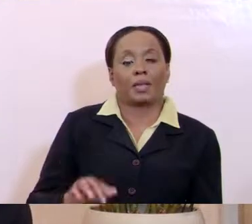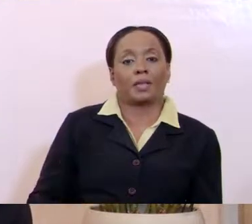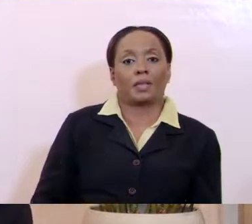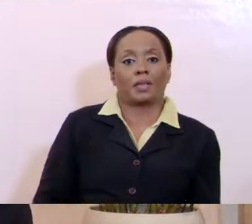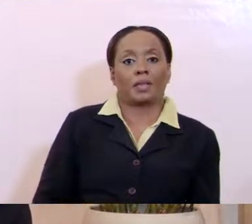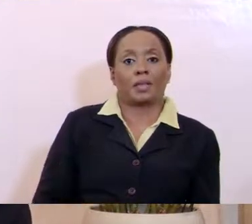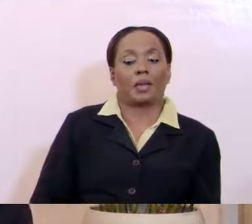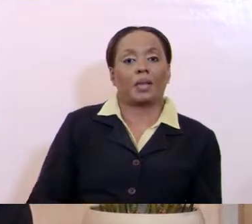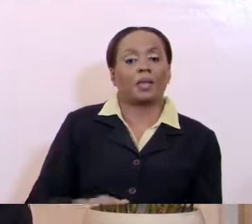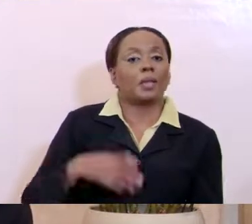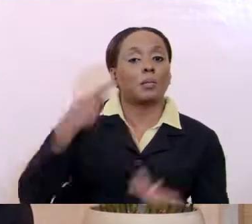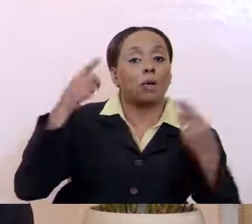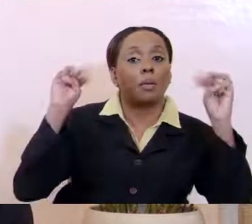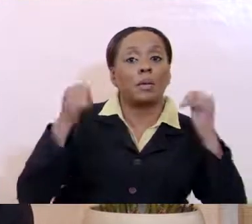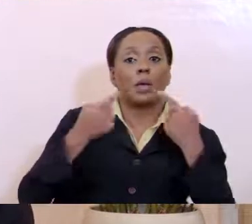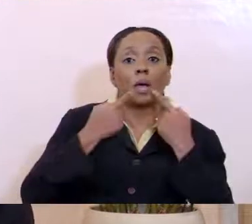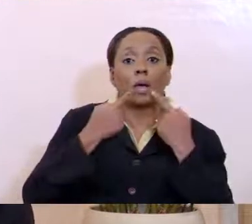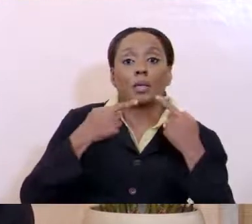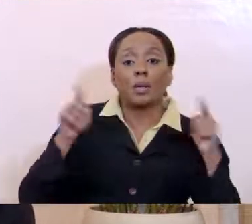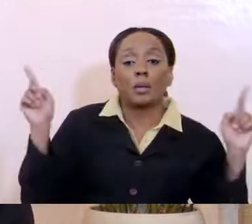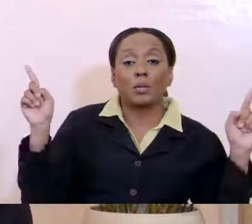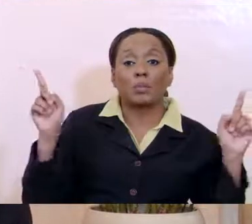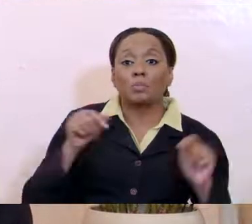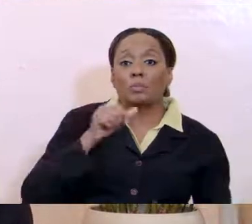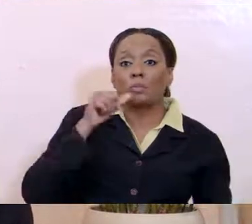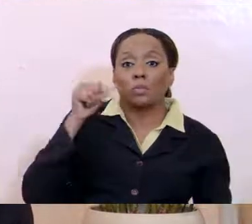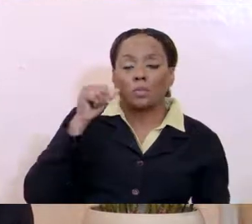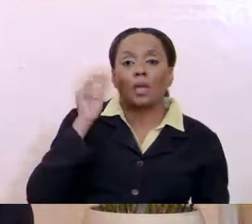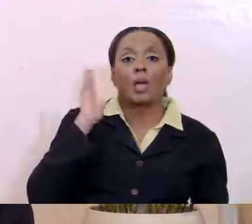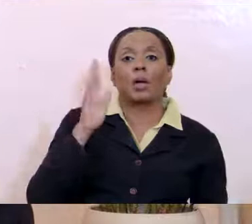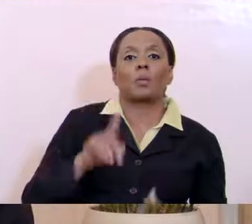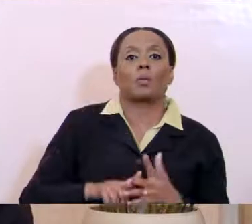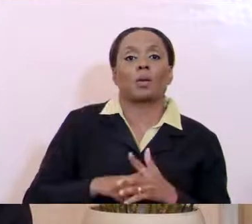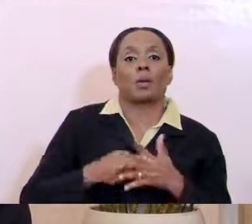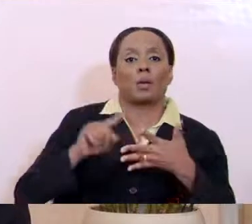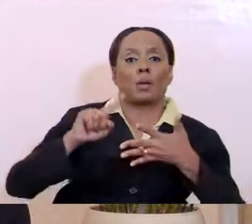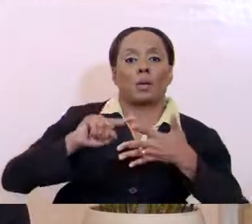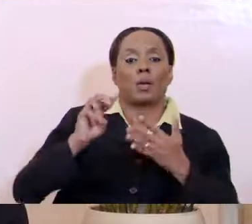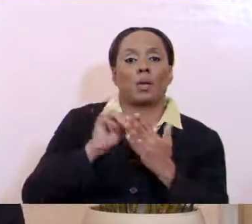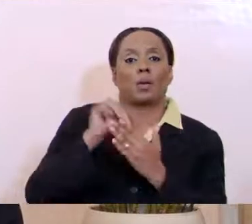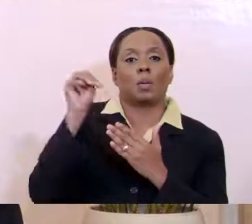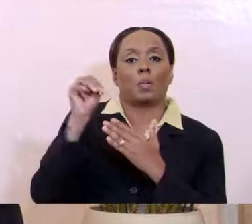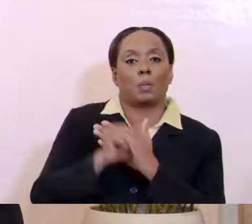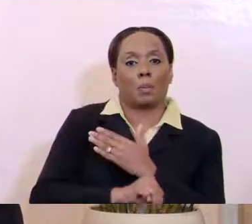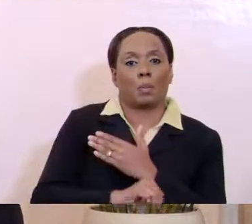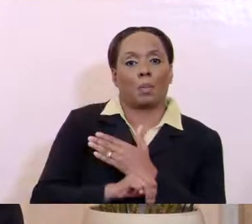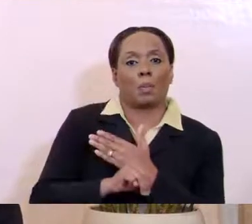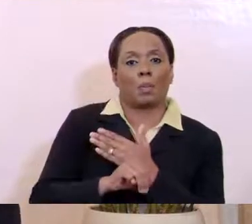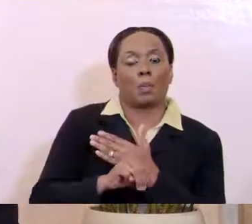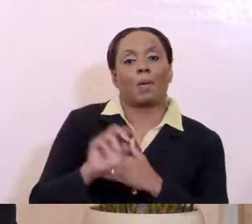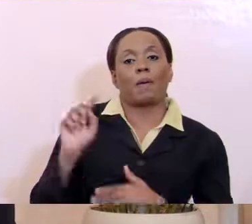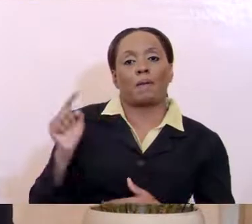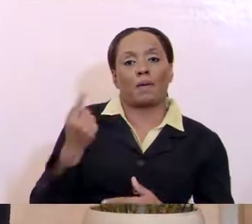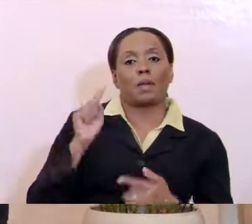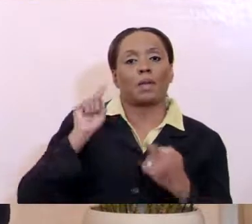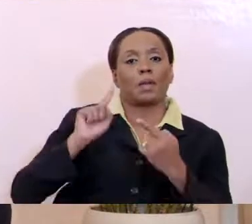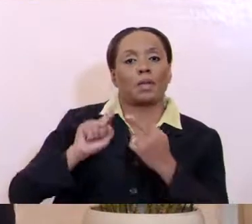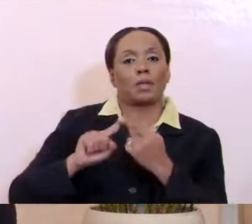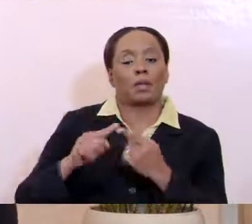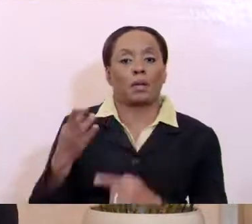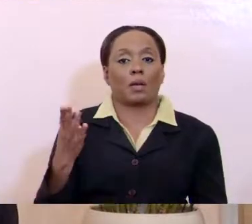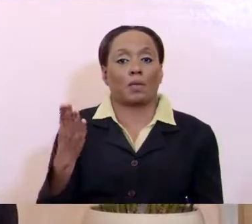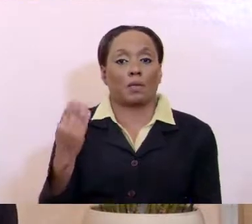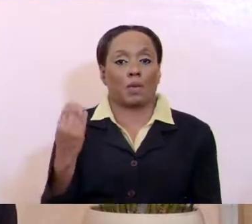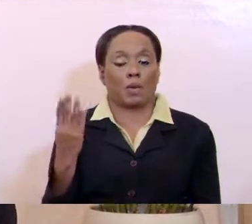the 1st of March and will run for a 2-week period until the 14th of March. Because